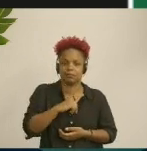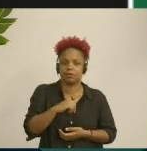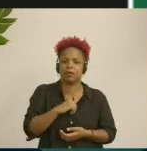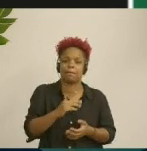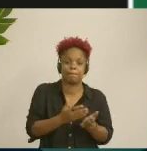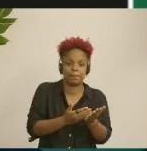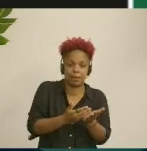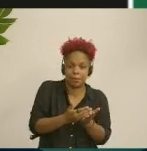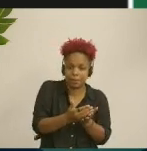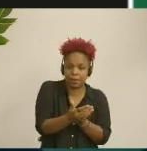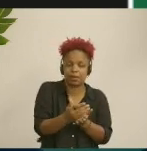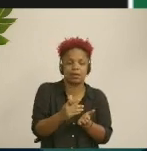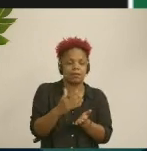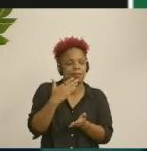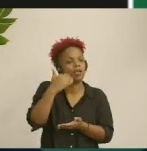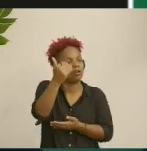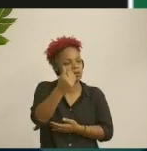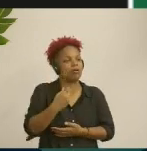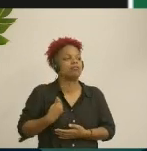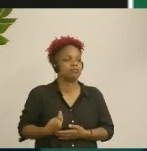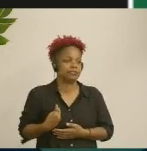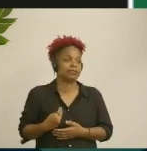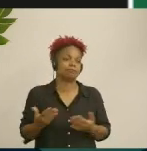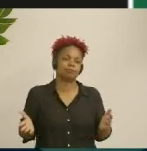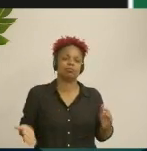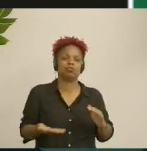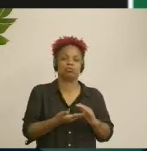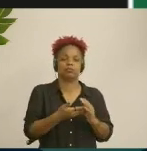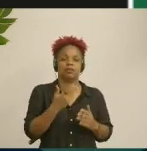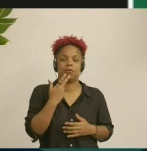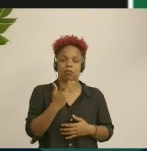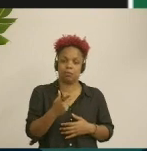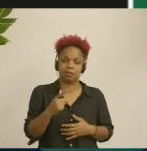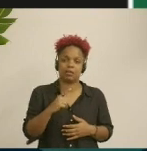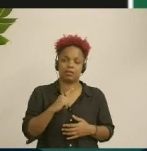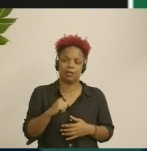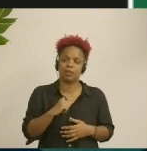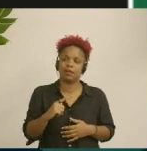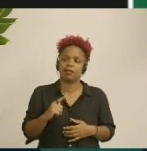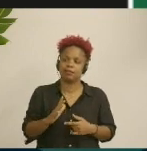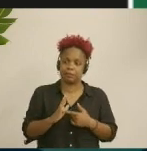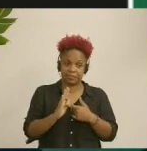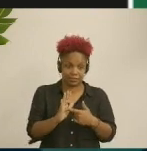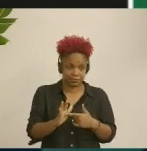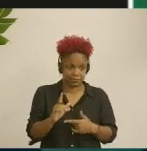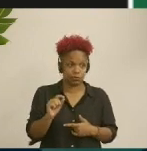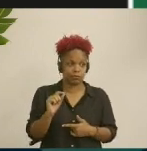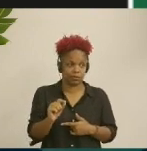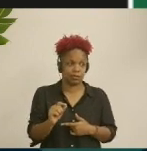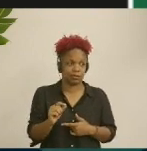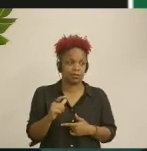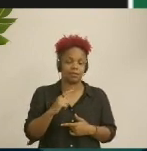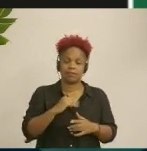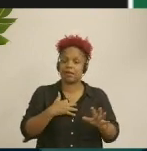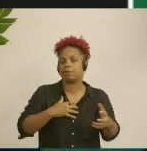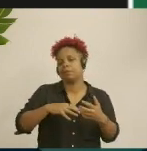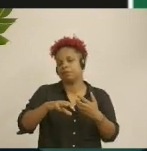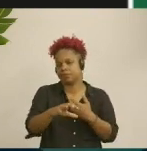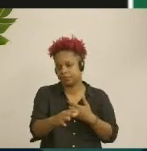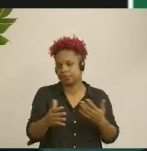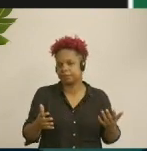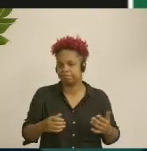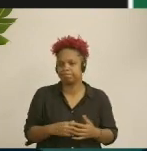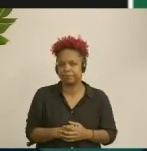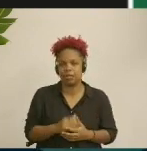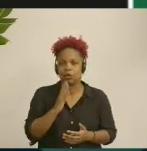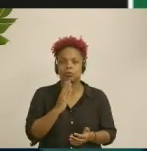you said it and then you finished your presentation, but thinking about empathy, wow. Yes to more empathy. I'd be very keen to hear how